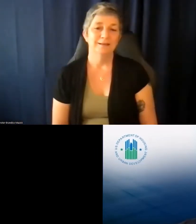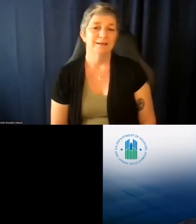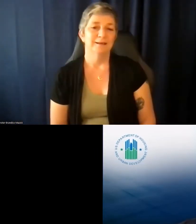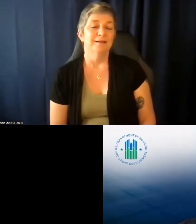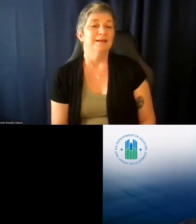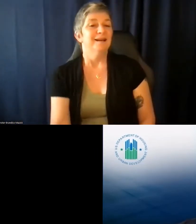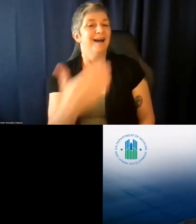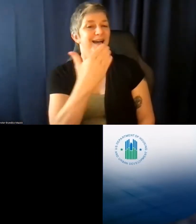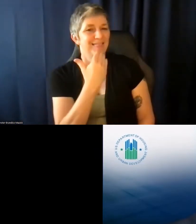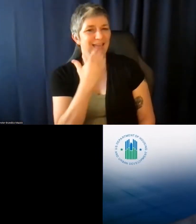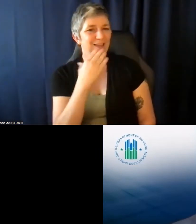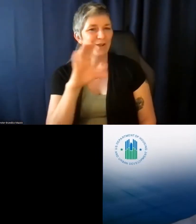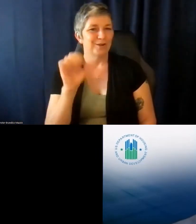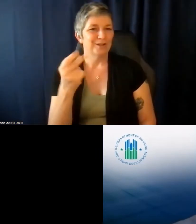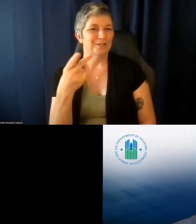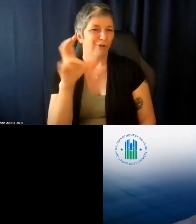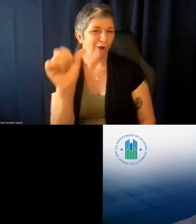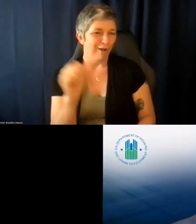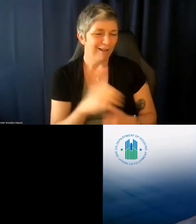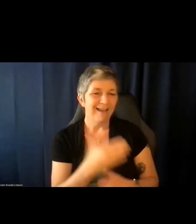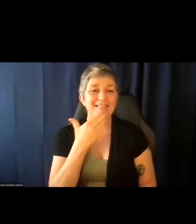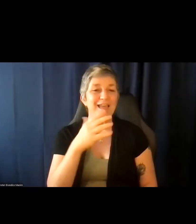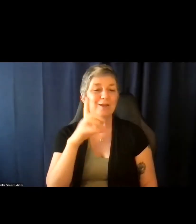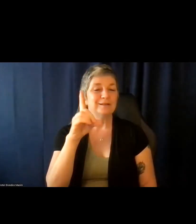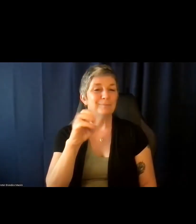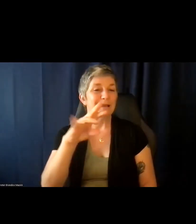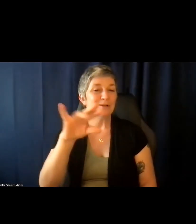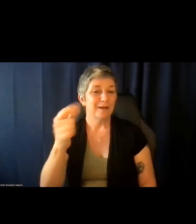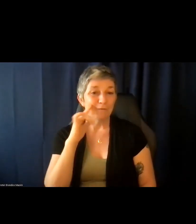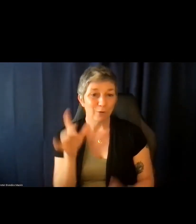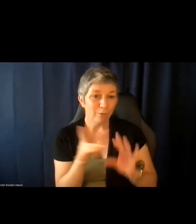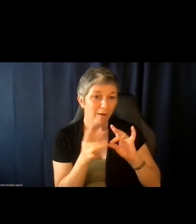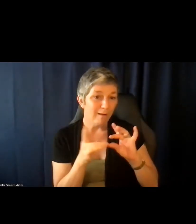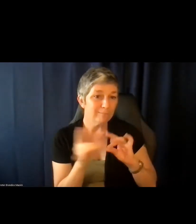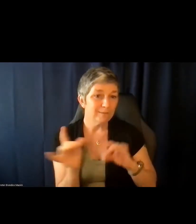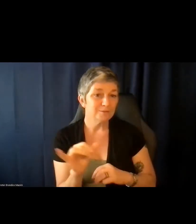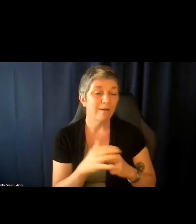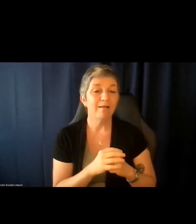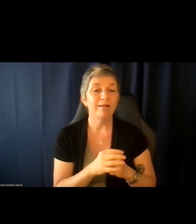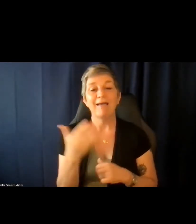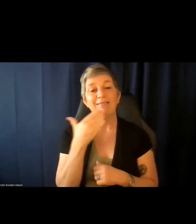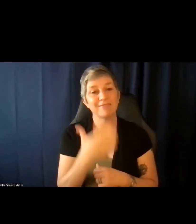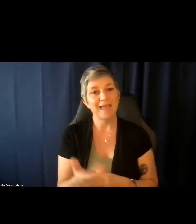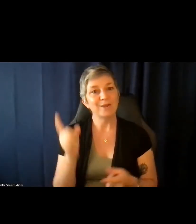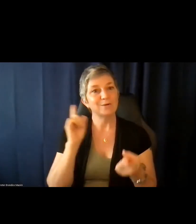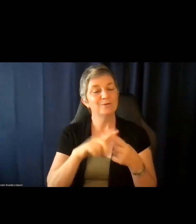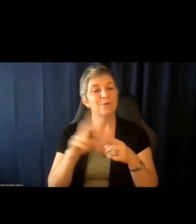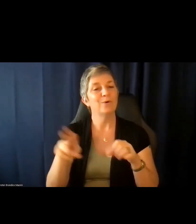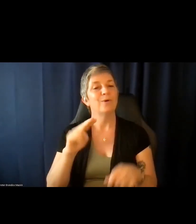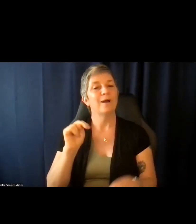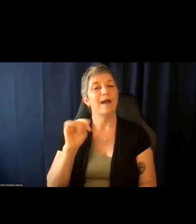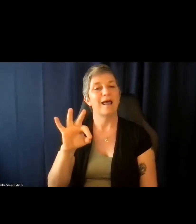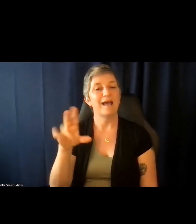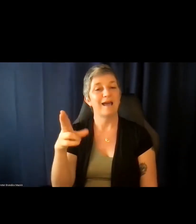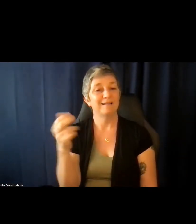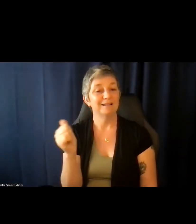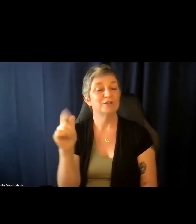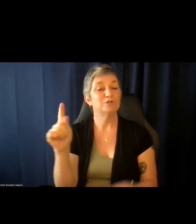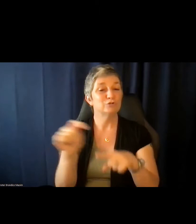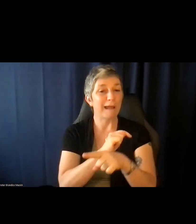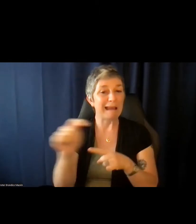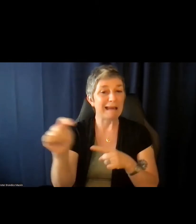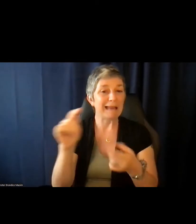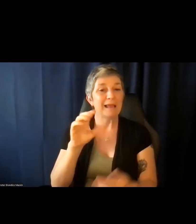Thank you, Kashana, and thanks to Demetria for your remarks, and thank you to the National Fair Housing Training Academy for putting